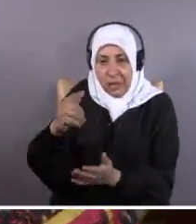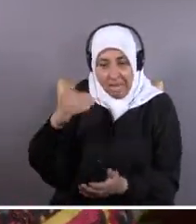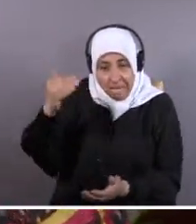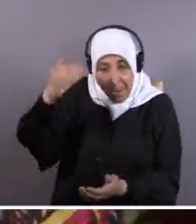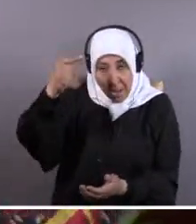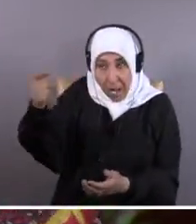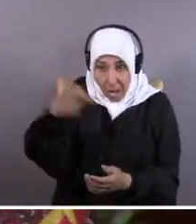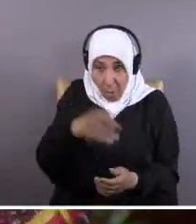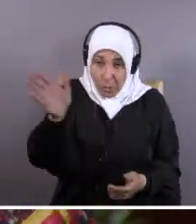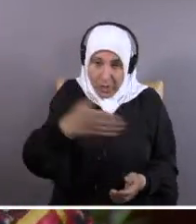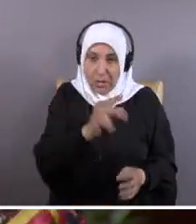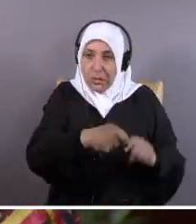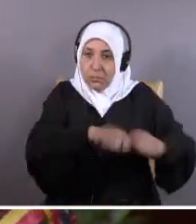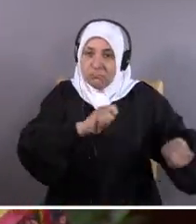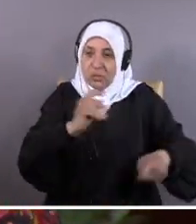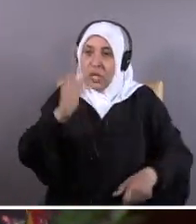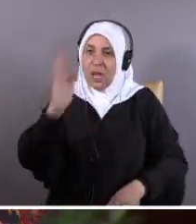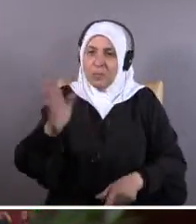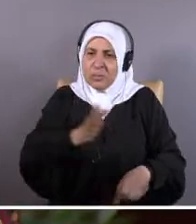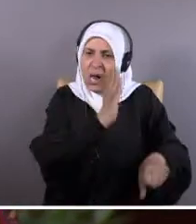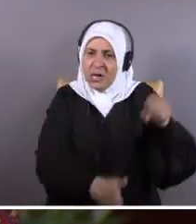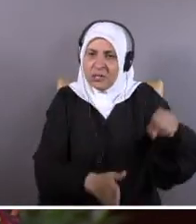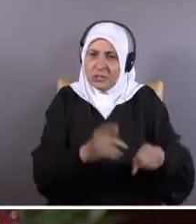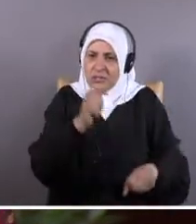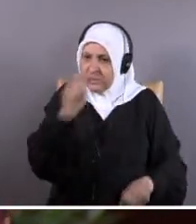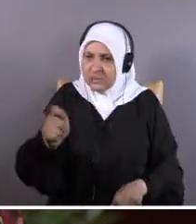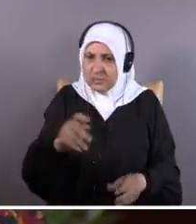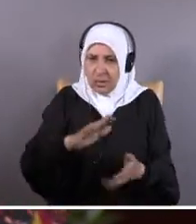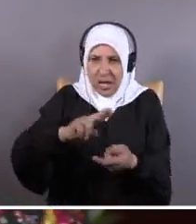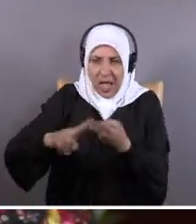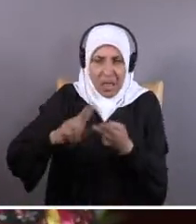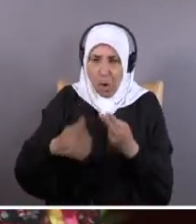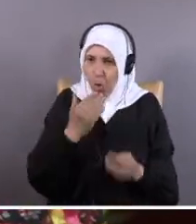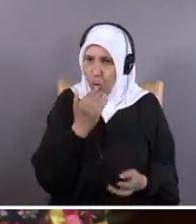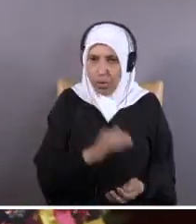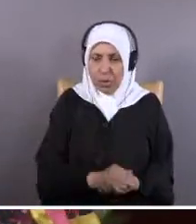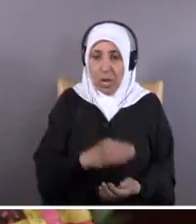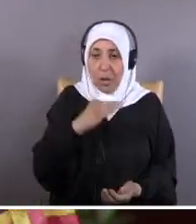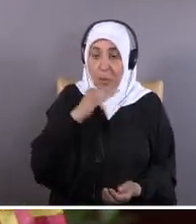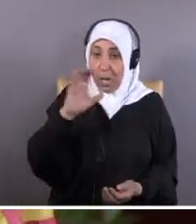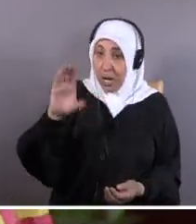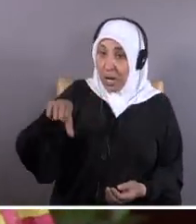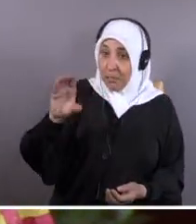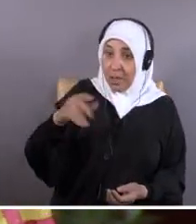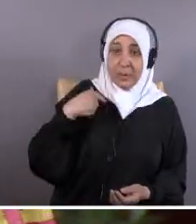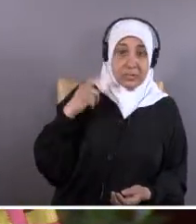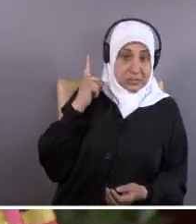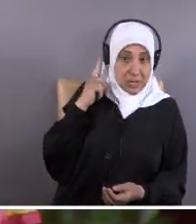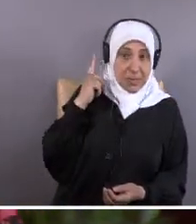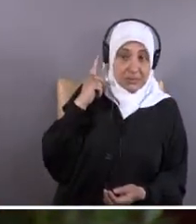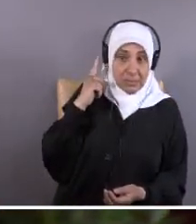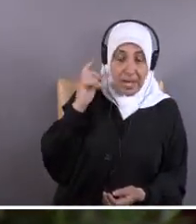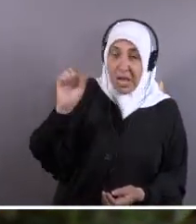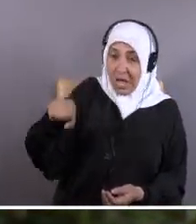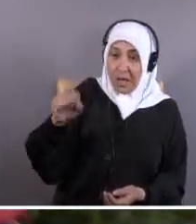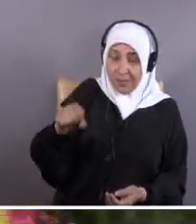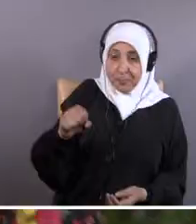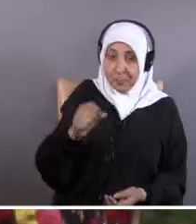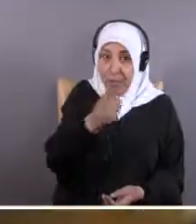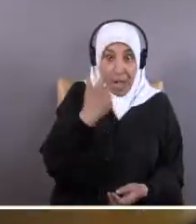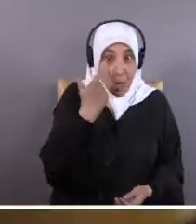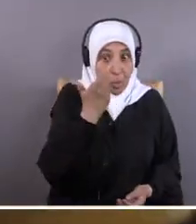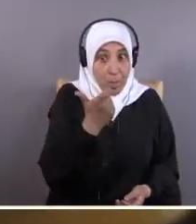Ah, he says, Bagong East, I heard about that. He says, you better watch yourself.